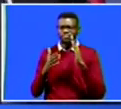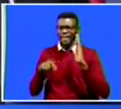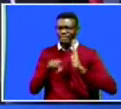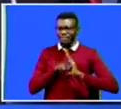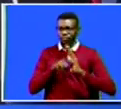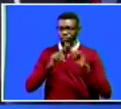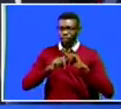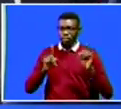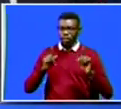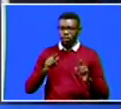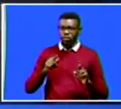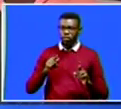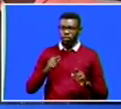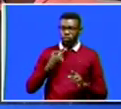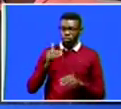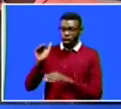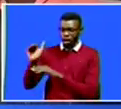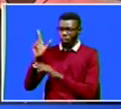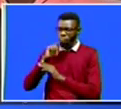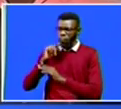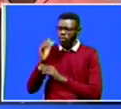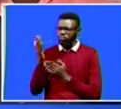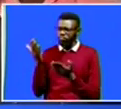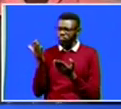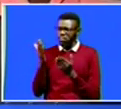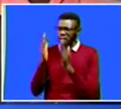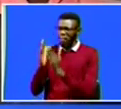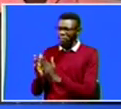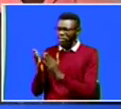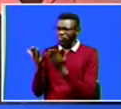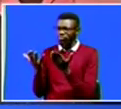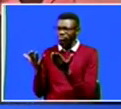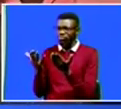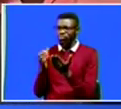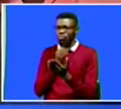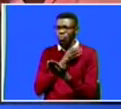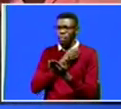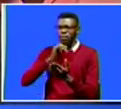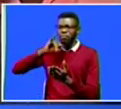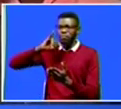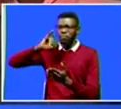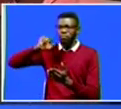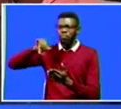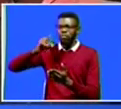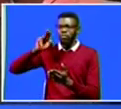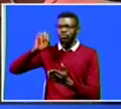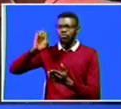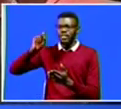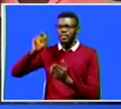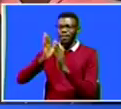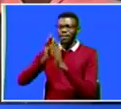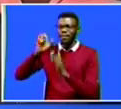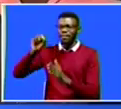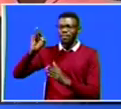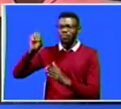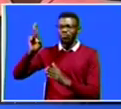opportunity to ask him to tell us whether there's anyone who complained against Honorable Junet and Honorable Sumra, and he has not been